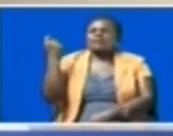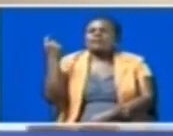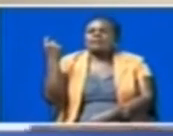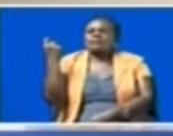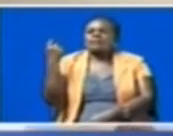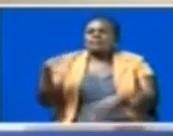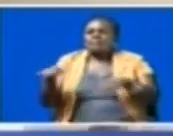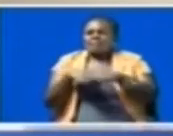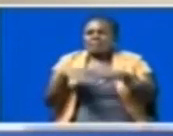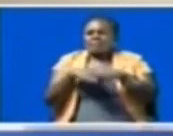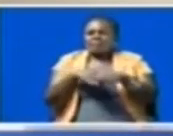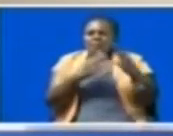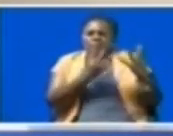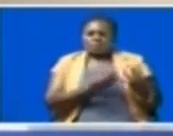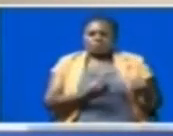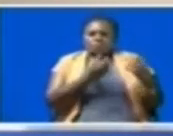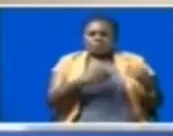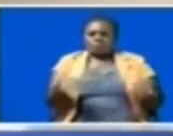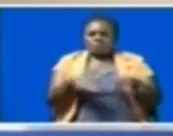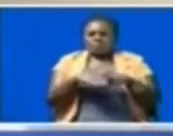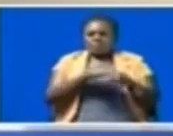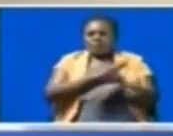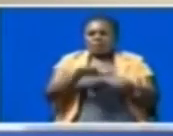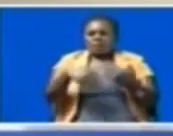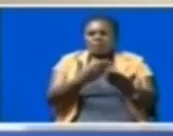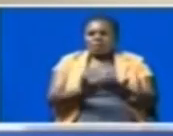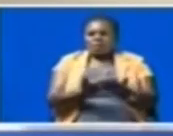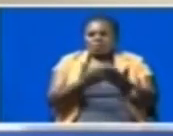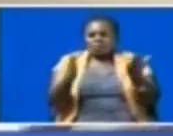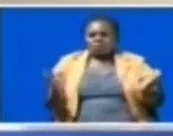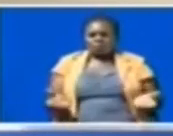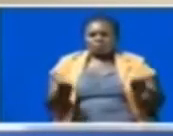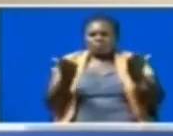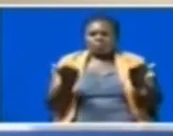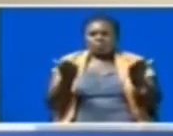the member of a Kenyan pension fund, all of this is going towards enhancing the returns that can ultimately